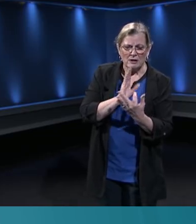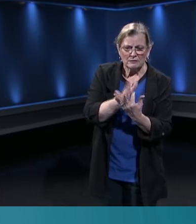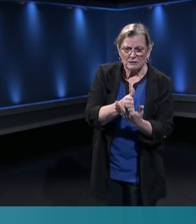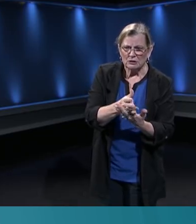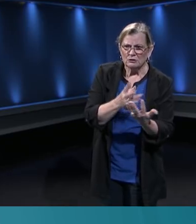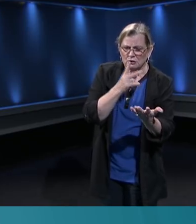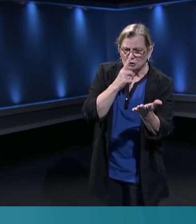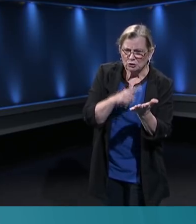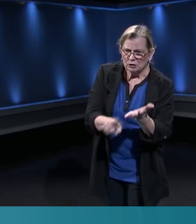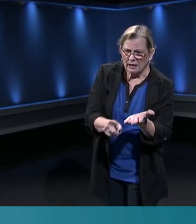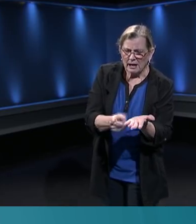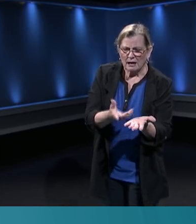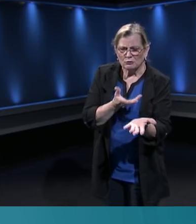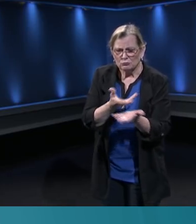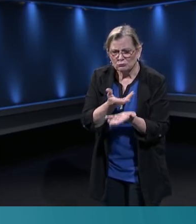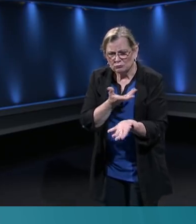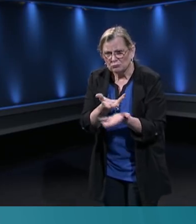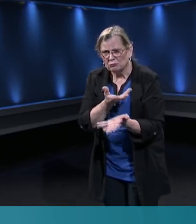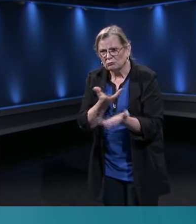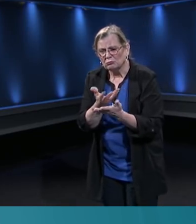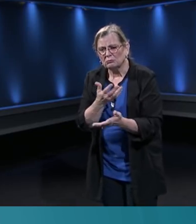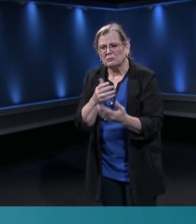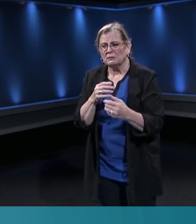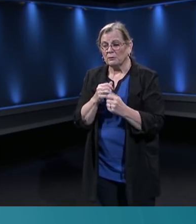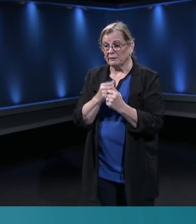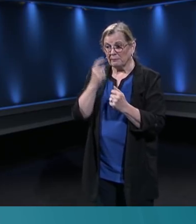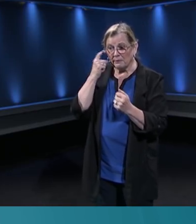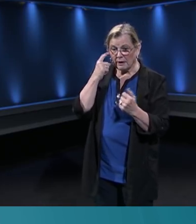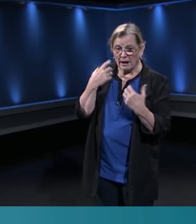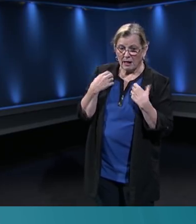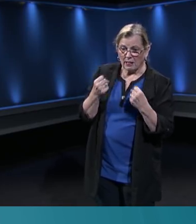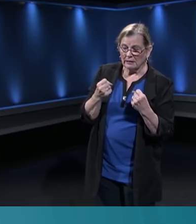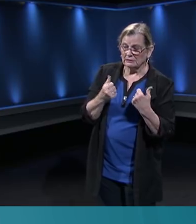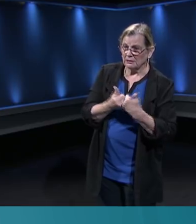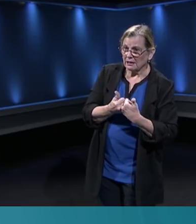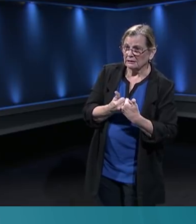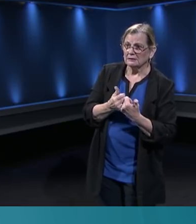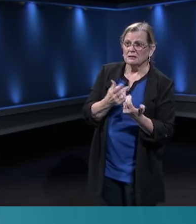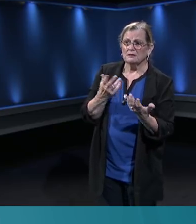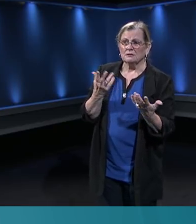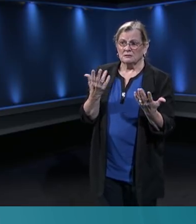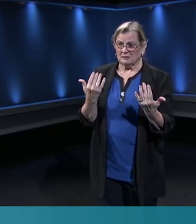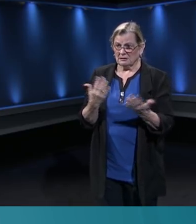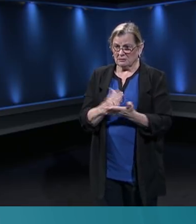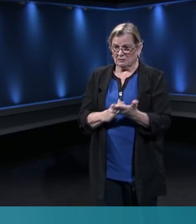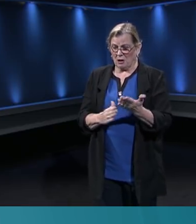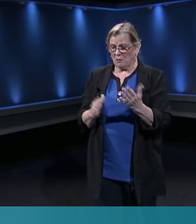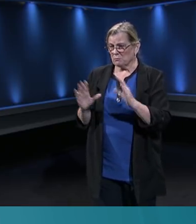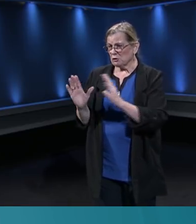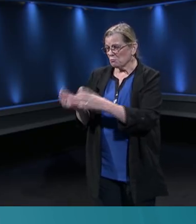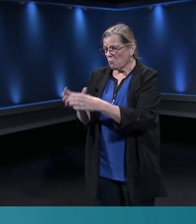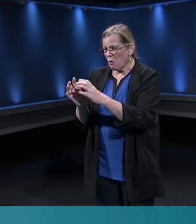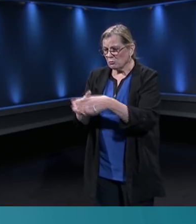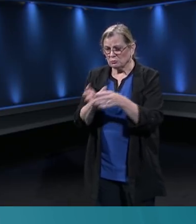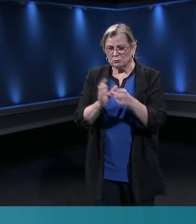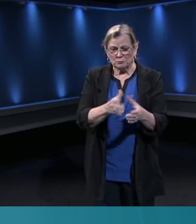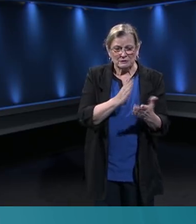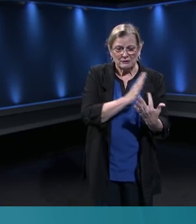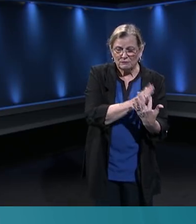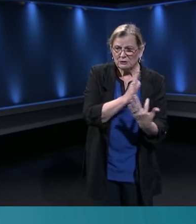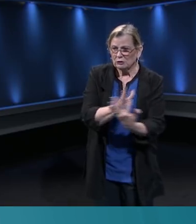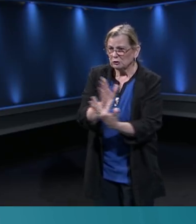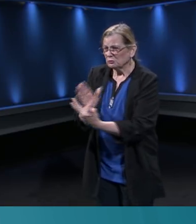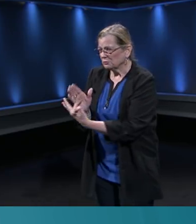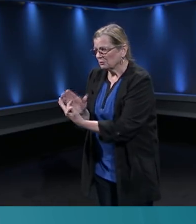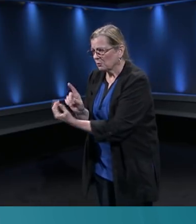they may be facing. And so for those, they're getting either small group interventions or individual interventions